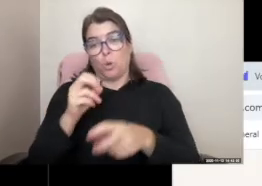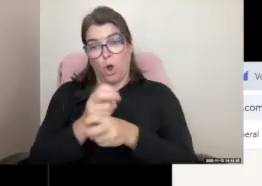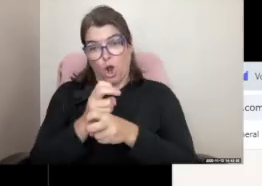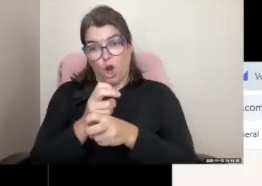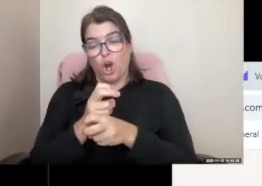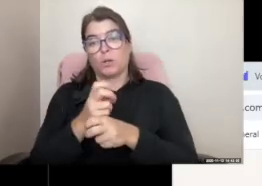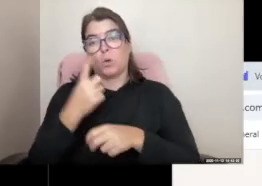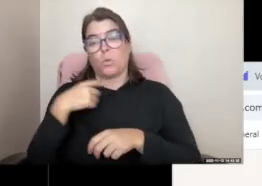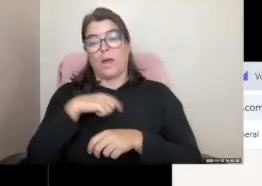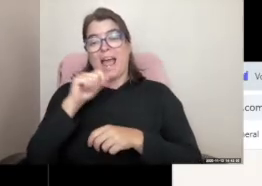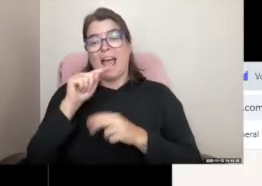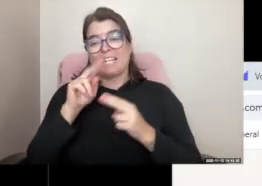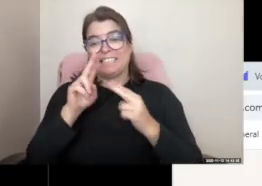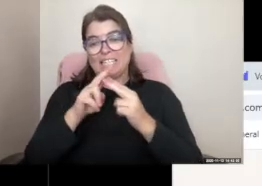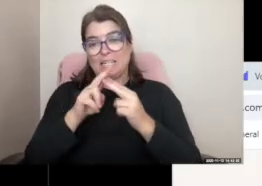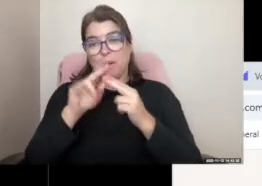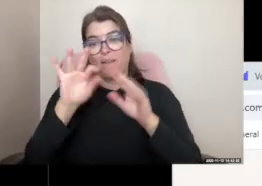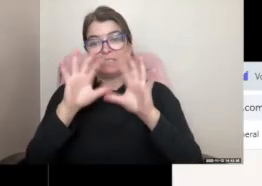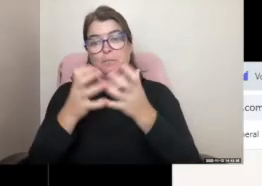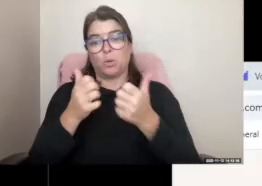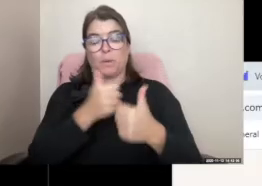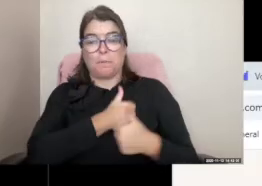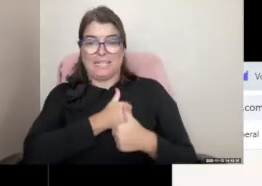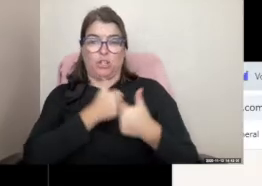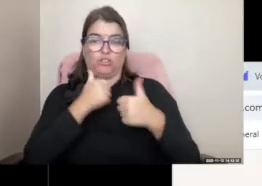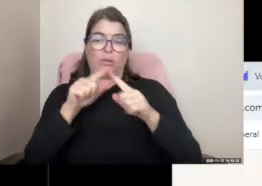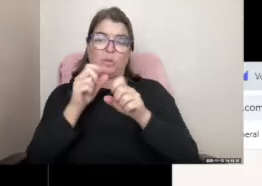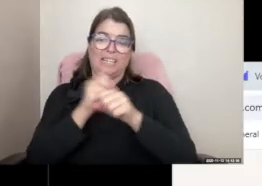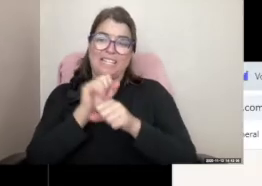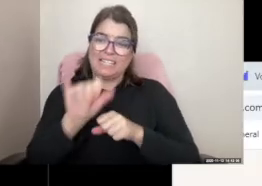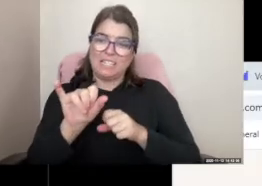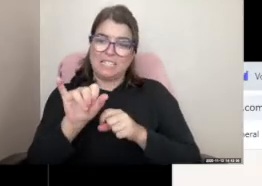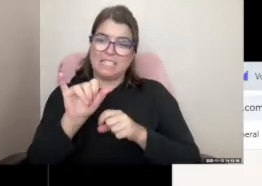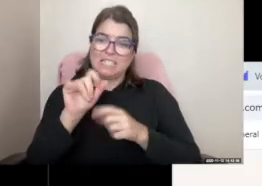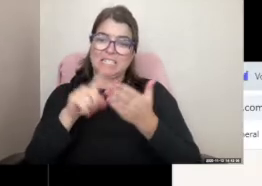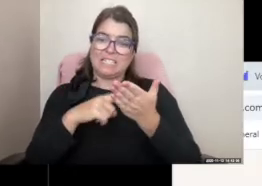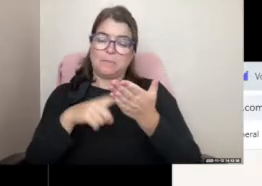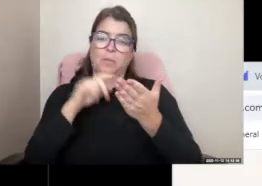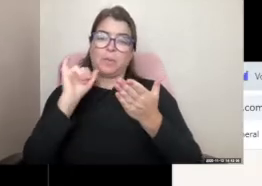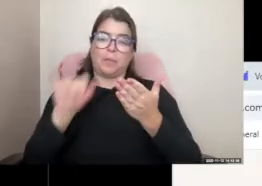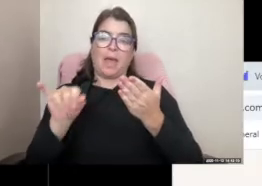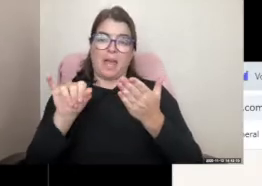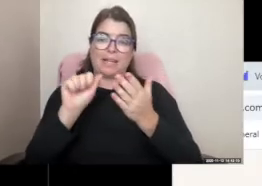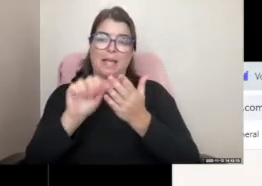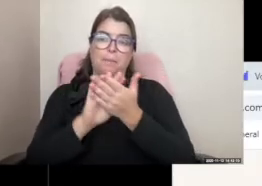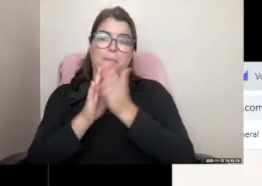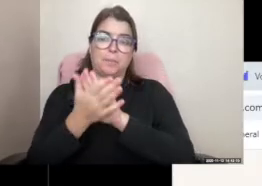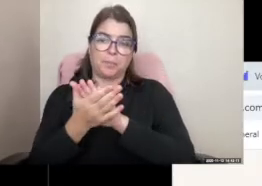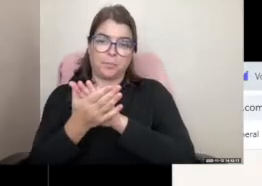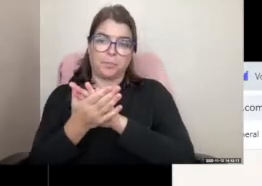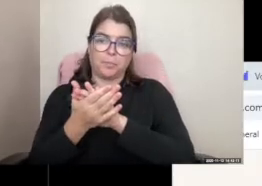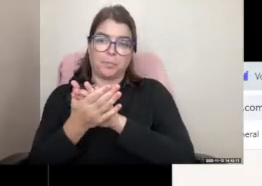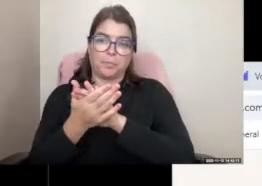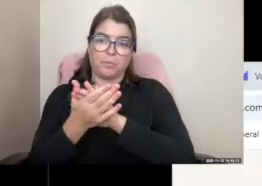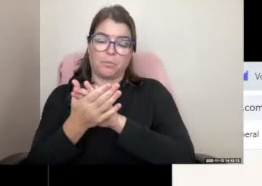we can make more, but the reality is some of the components that we're talking about, some of the technologies we're talking